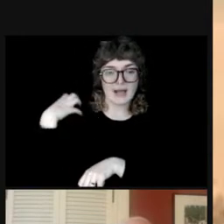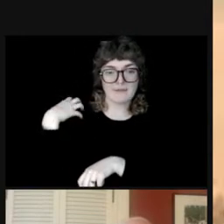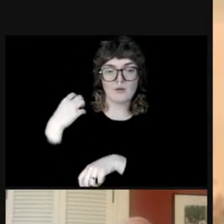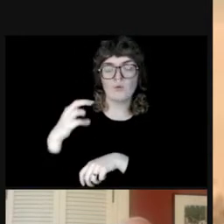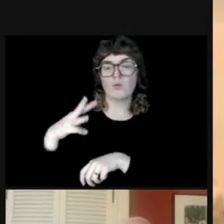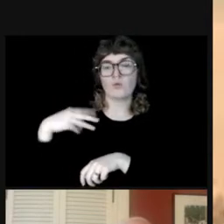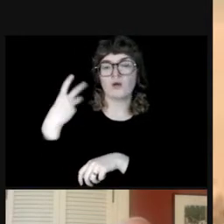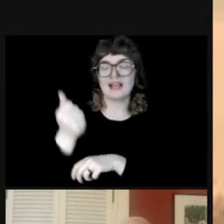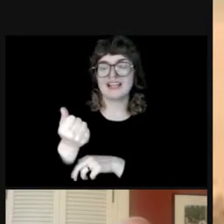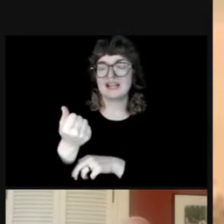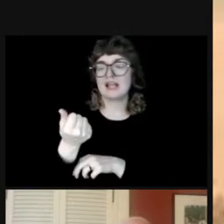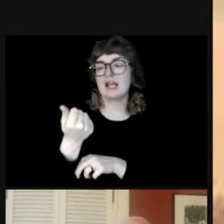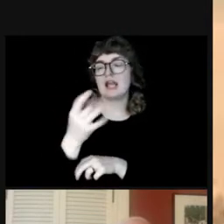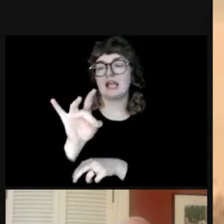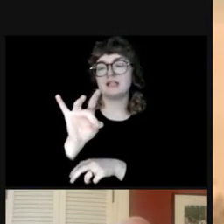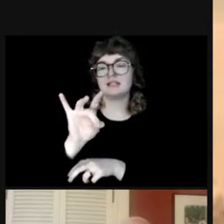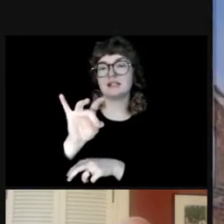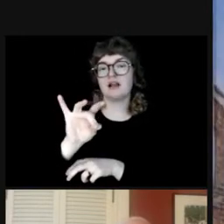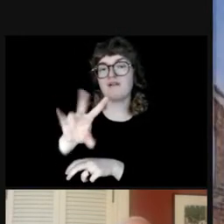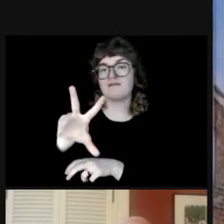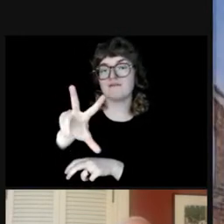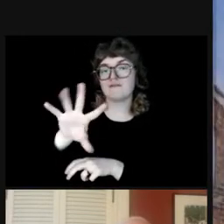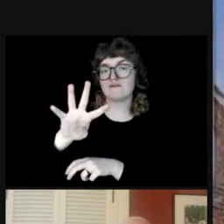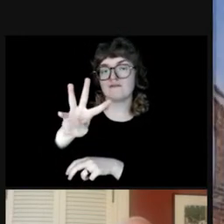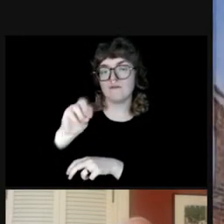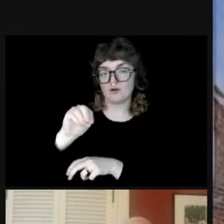1840s. Next.